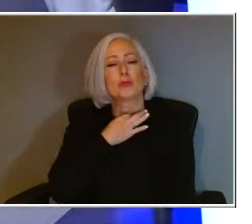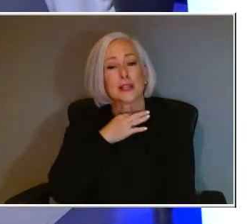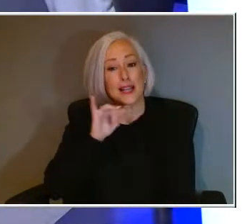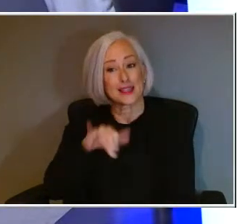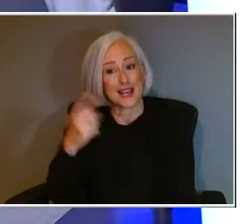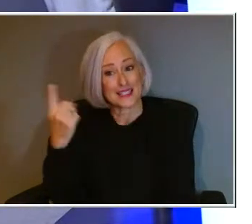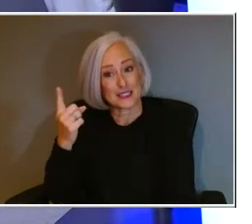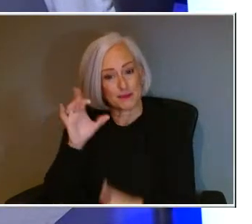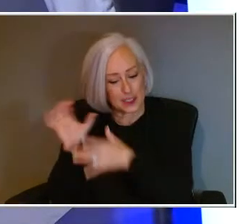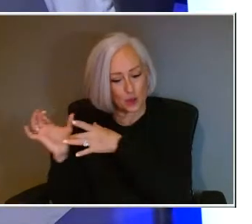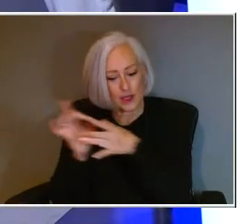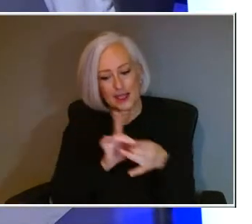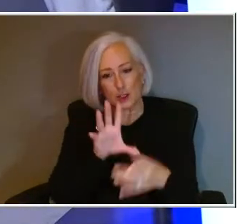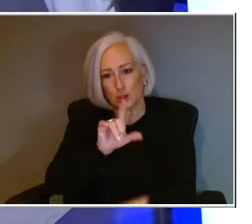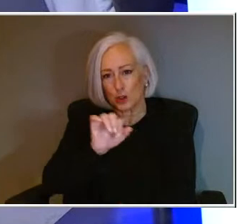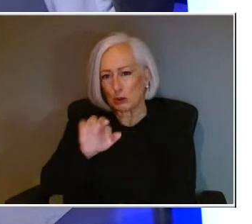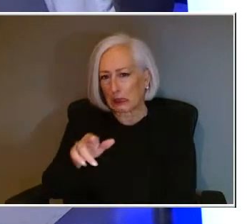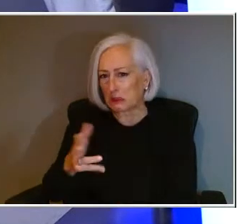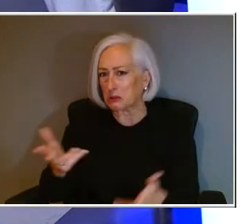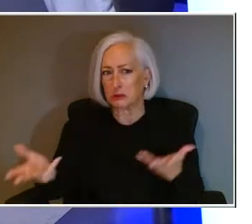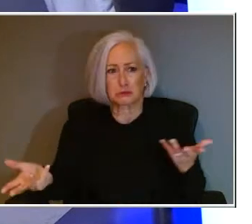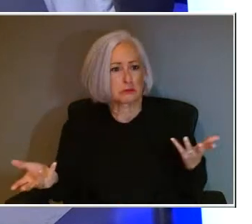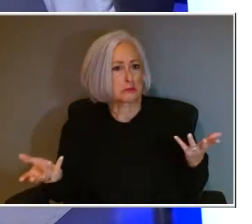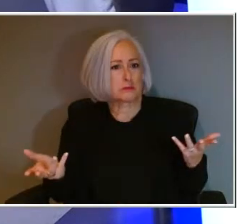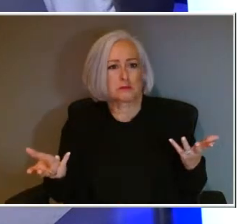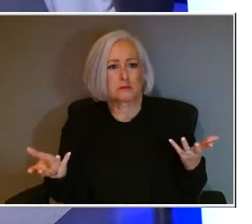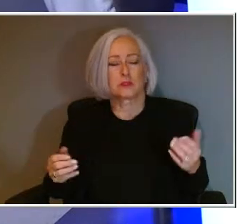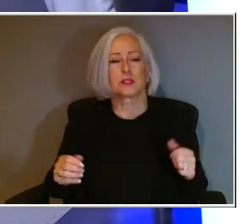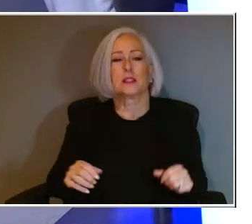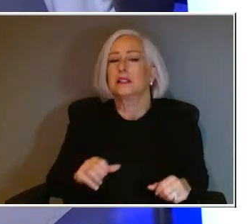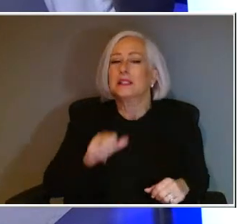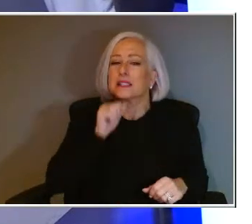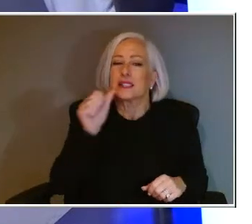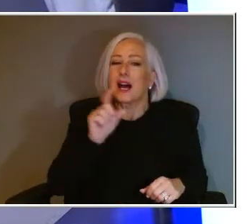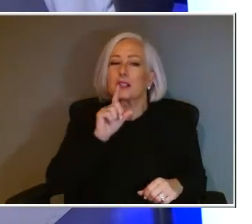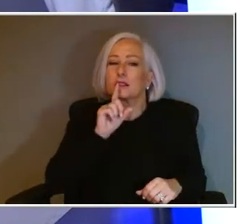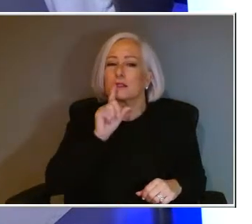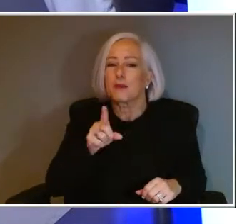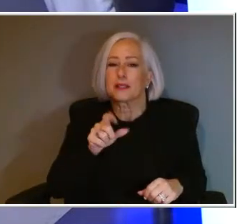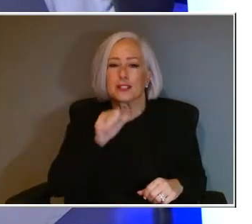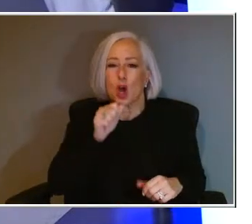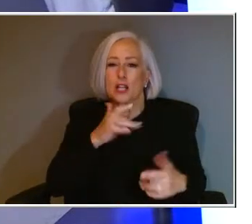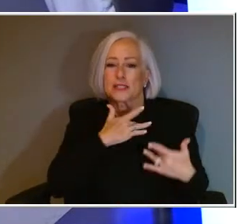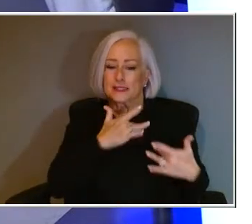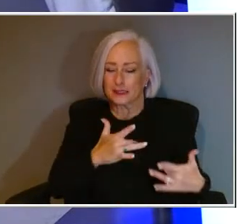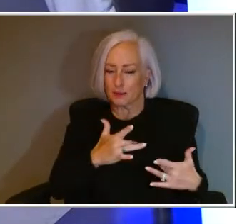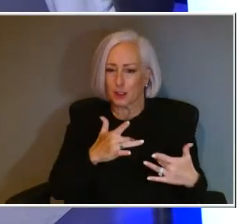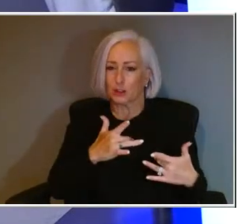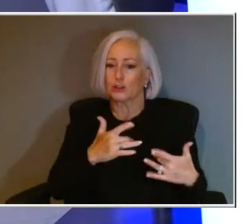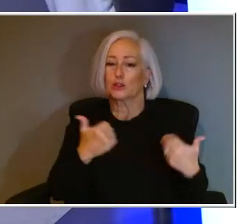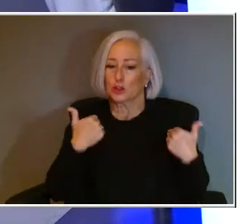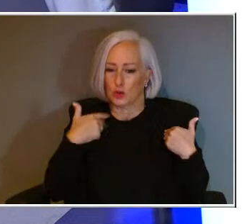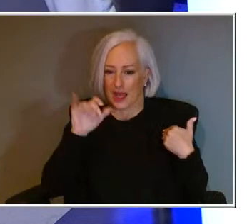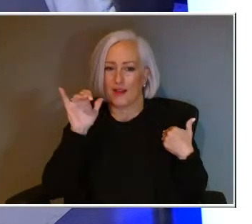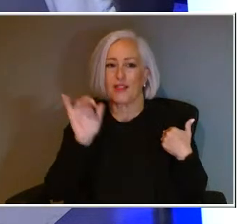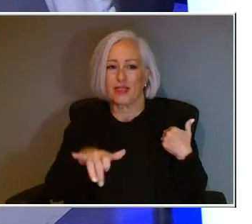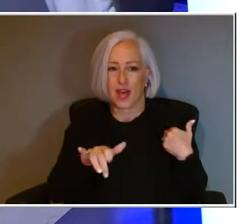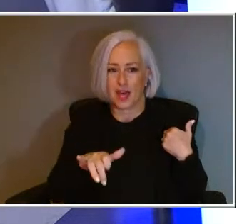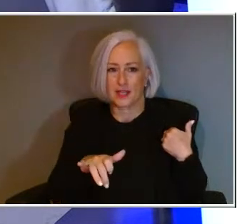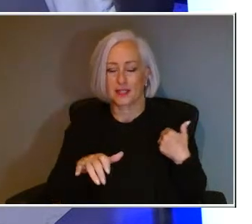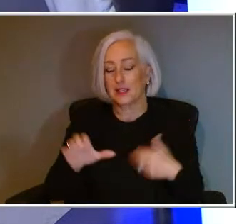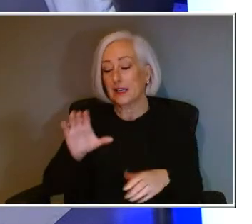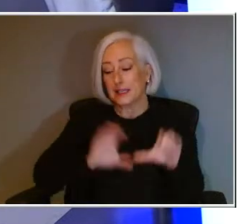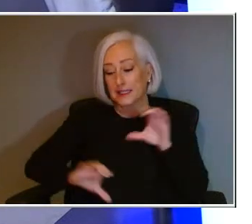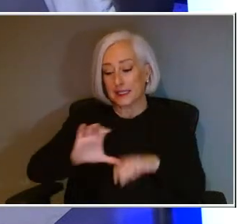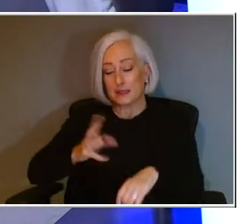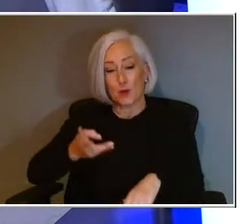connected? Can it be connected? I mean, not necessarily. It's not typical to find that. Being on chemotherapy